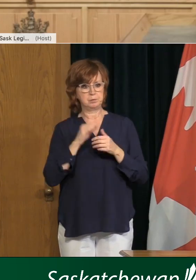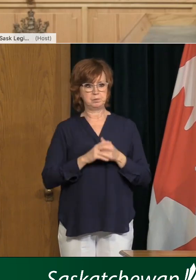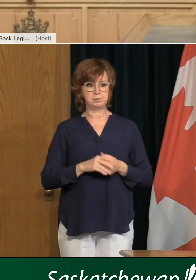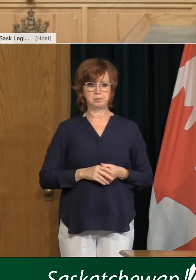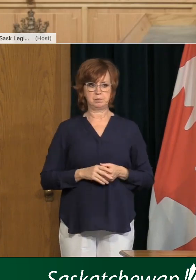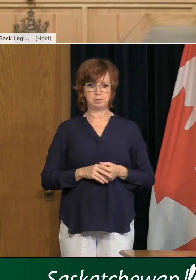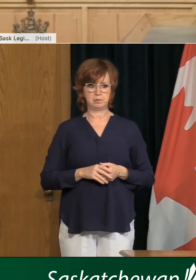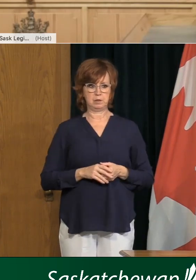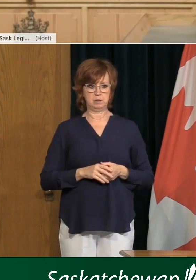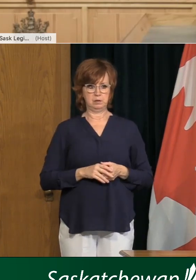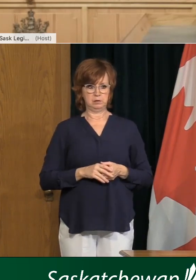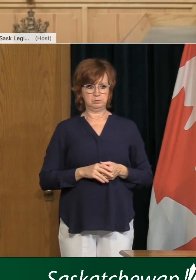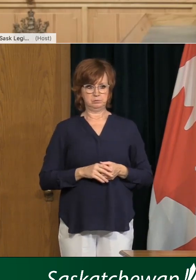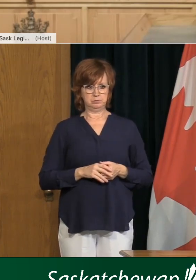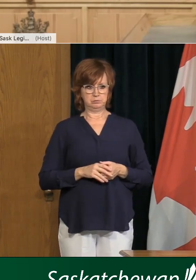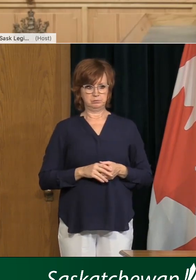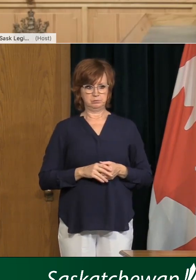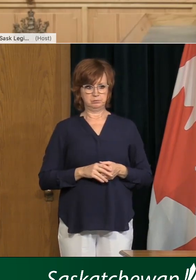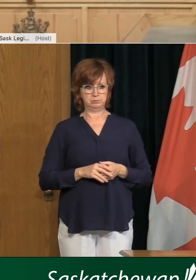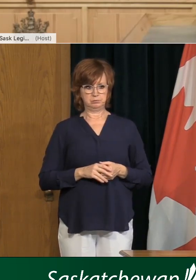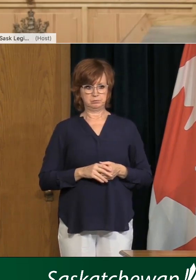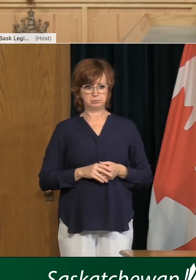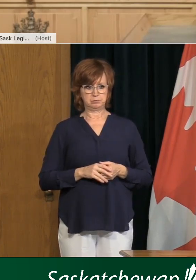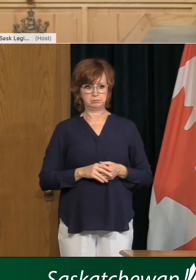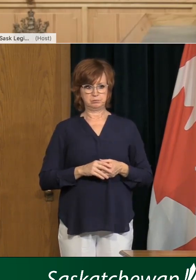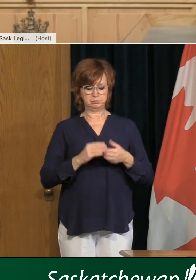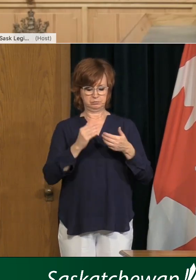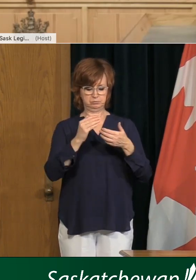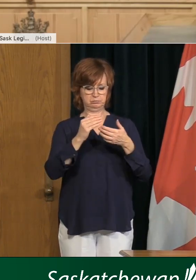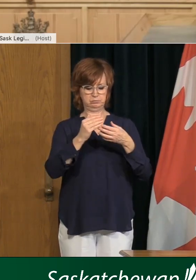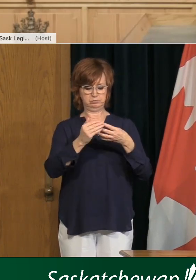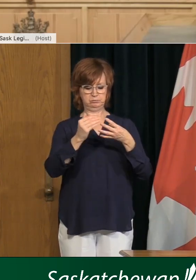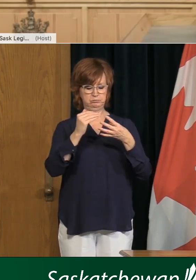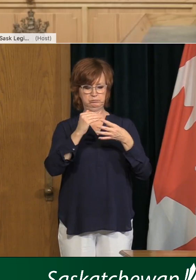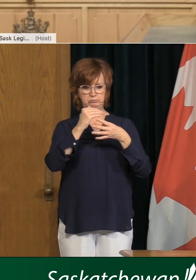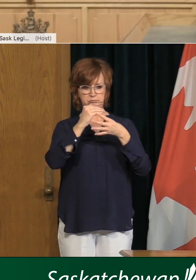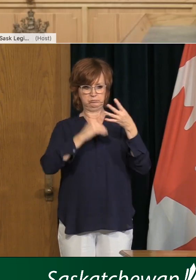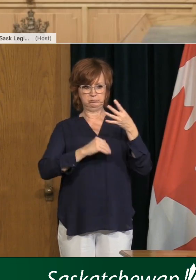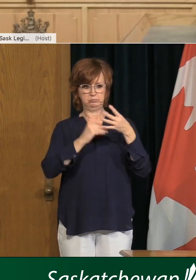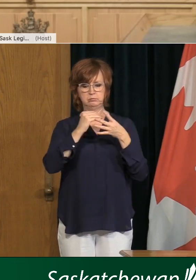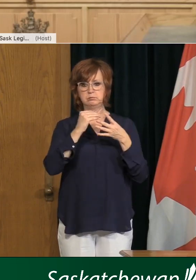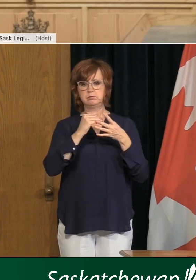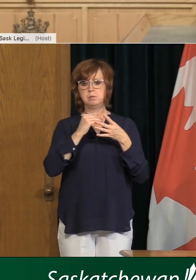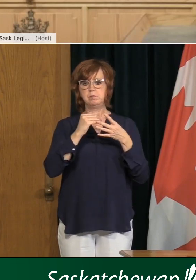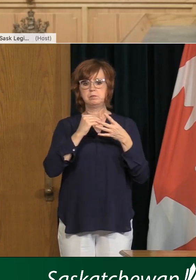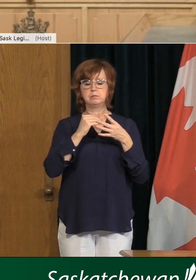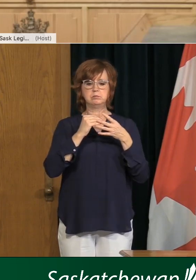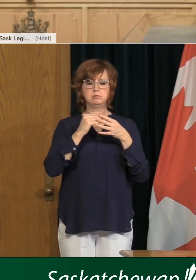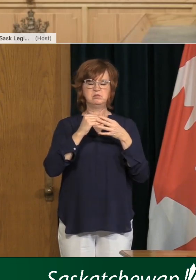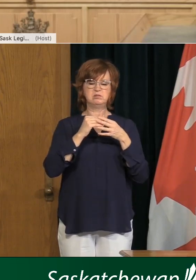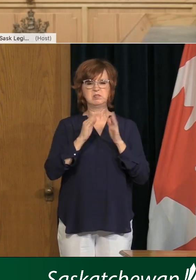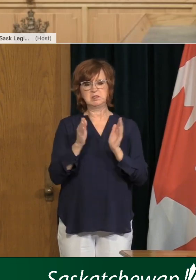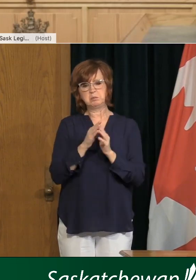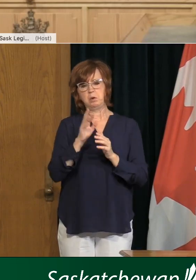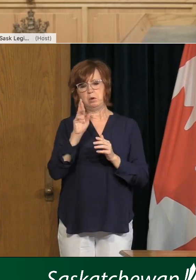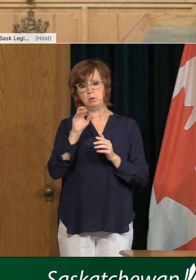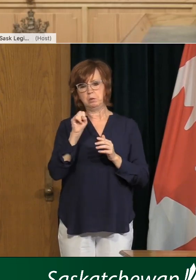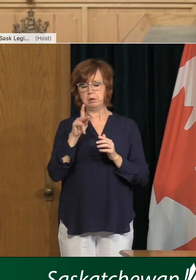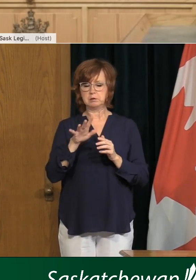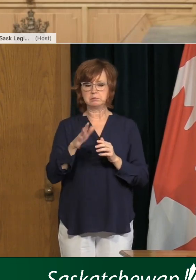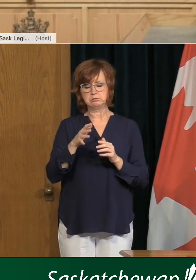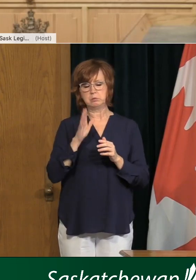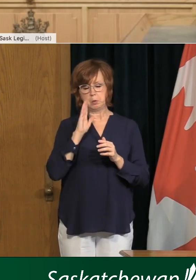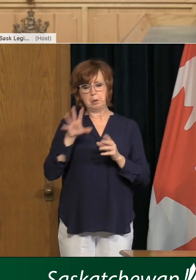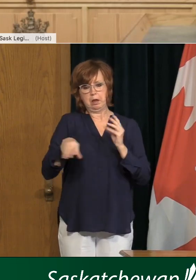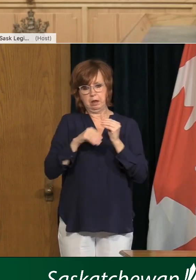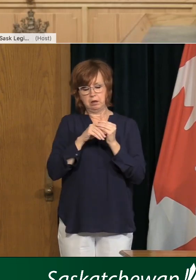be prioritized in that phase of the resumption plan as well. Home care services will also